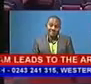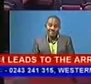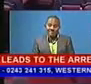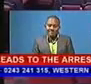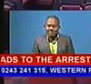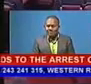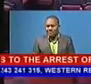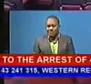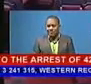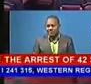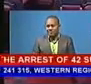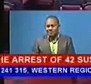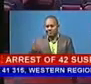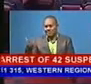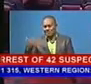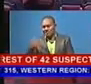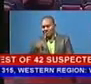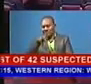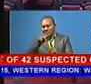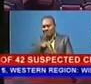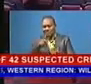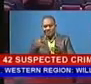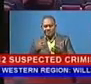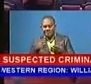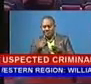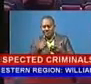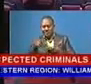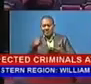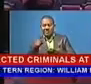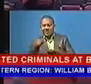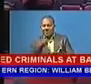at the time it was turned out he didn't take it on the exit.